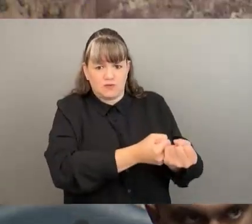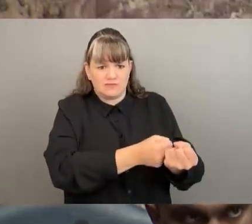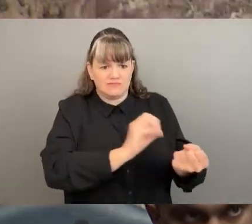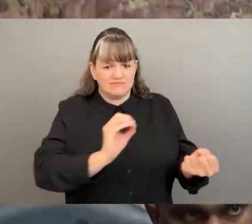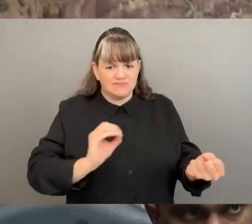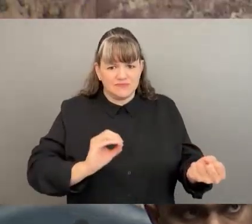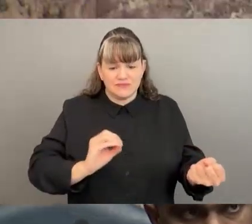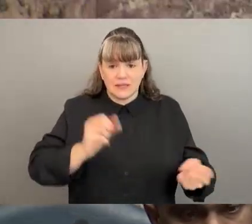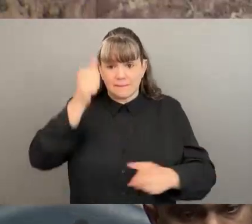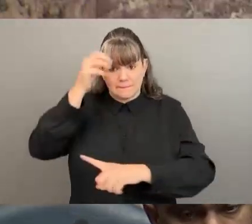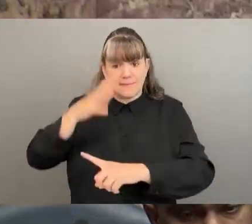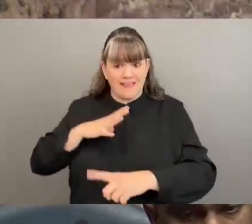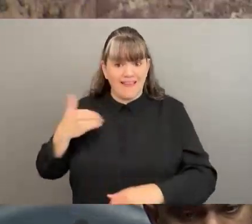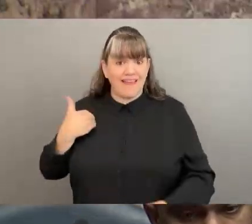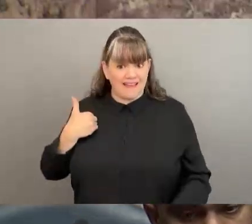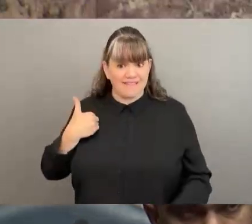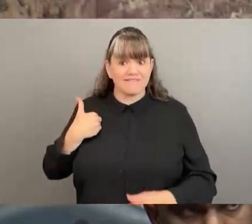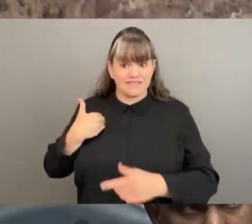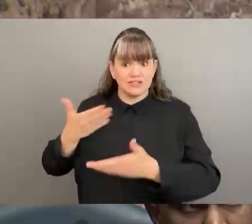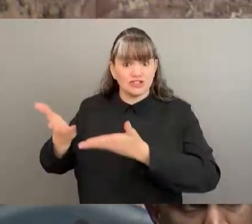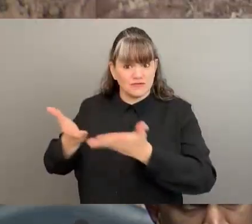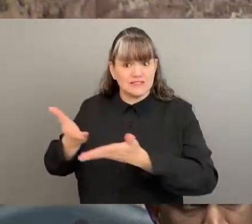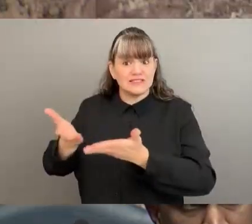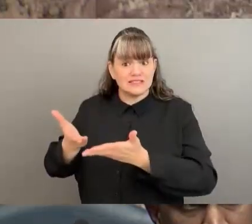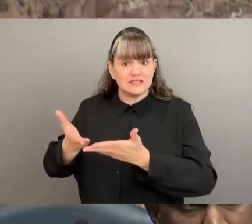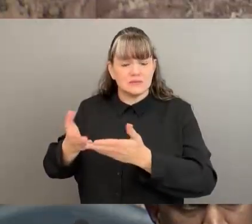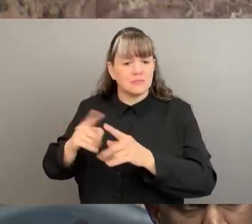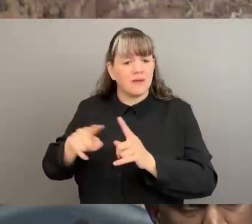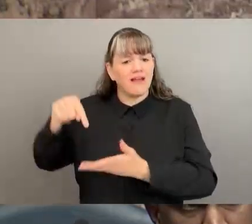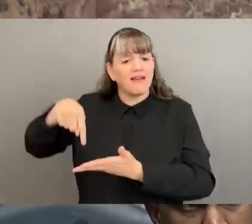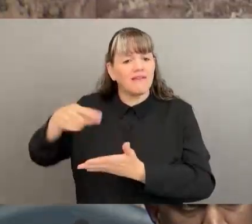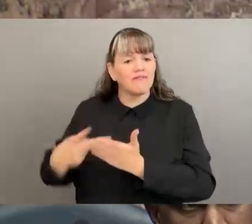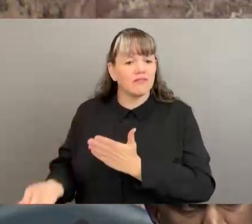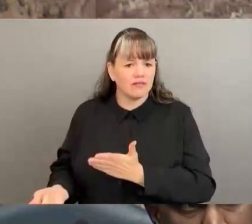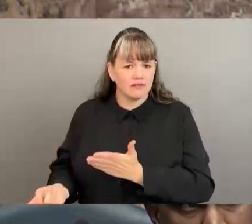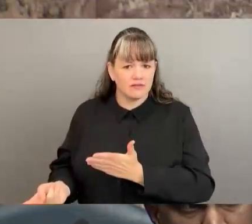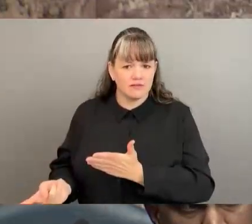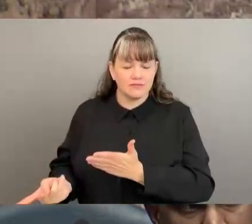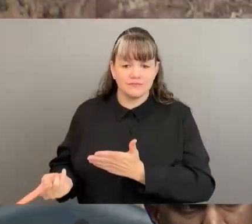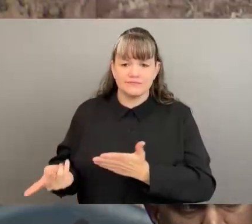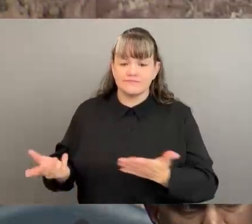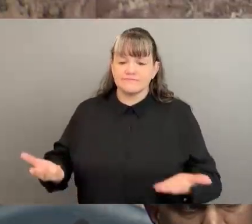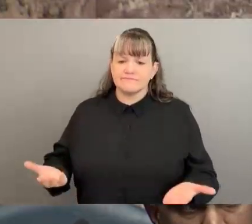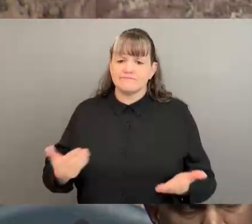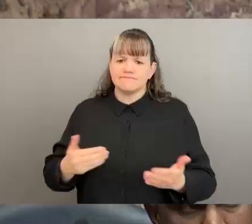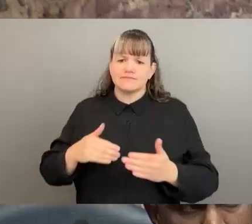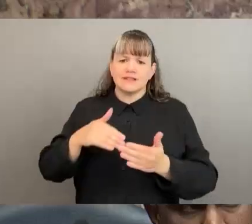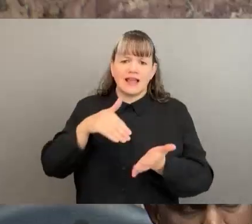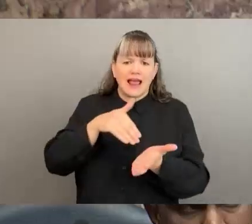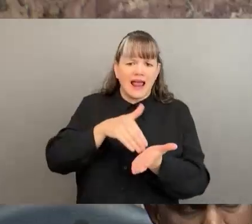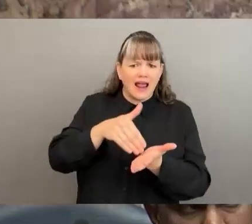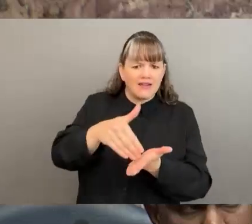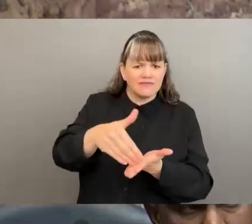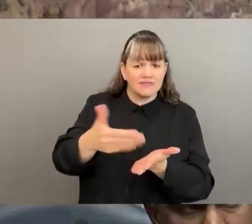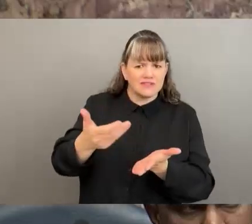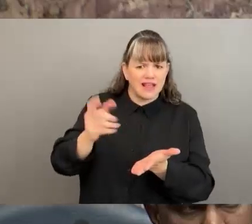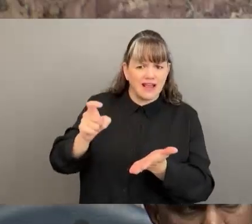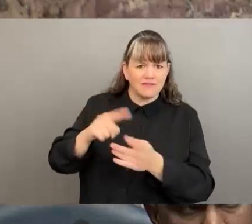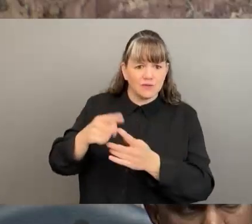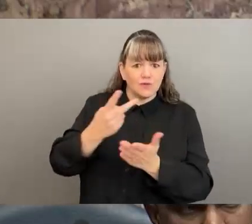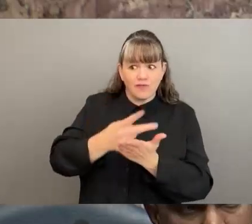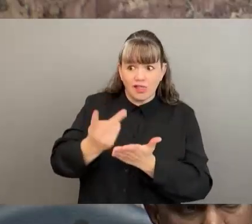failed. How many incidents does the government think it should take before a person is effectively supported? 10